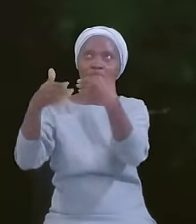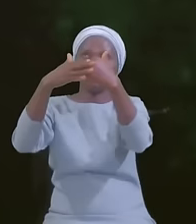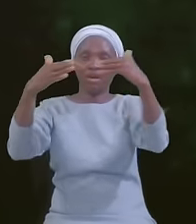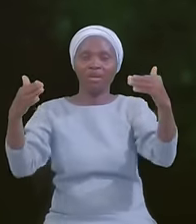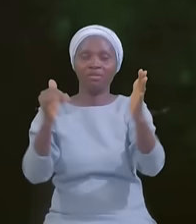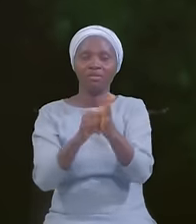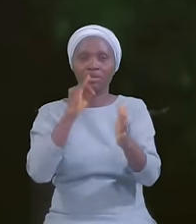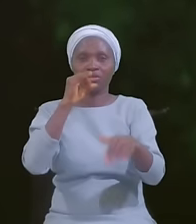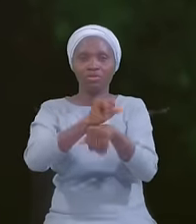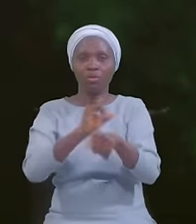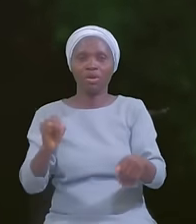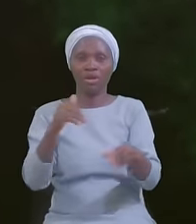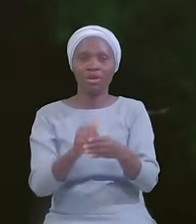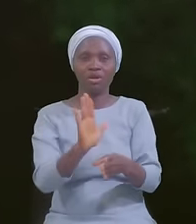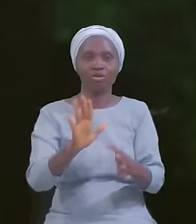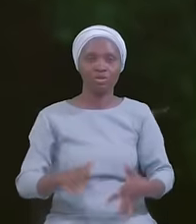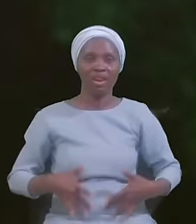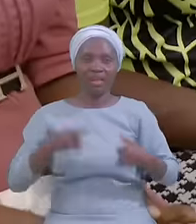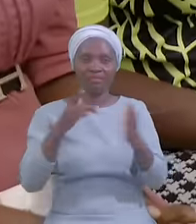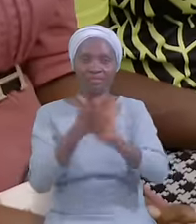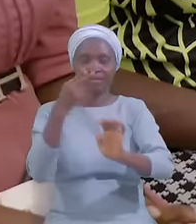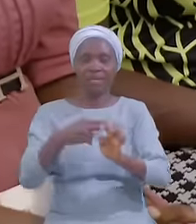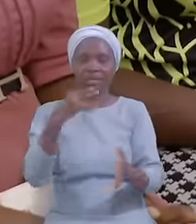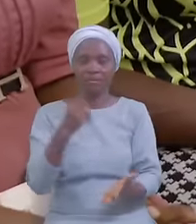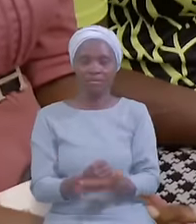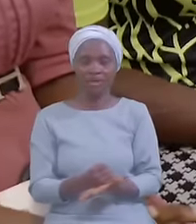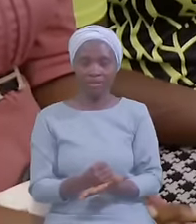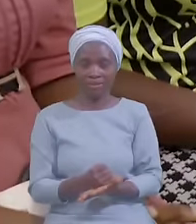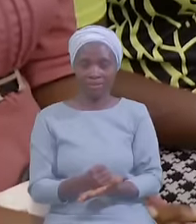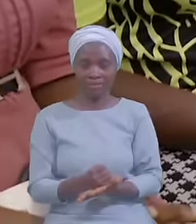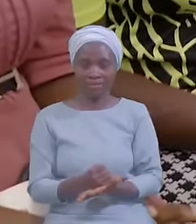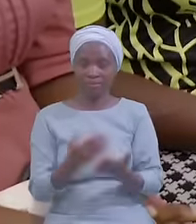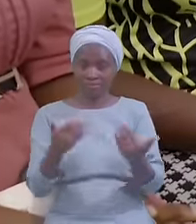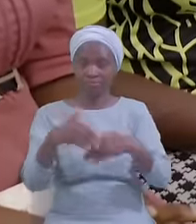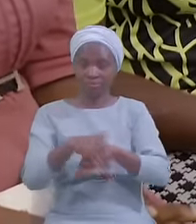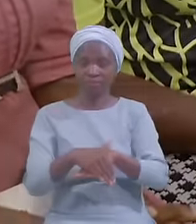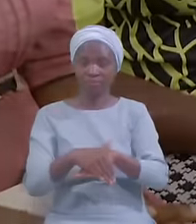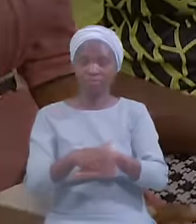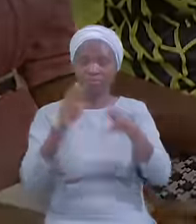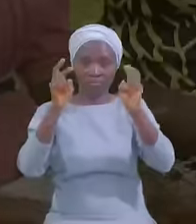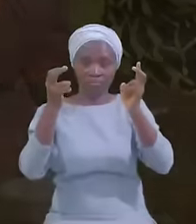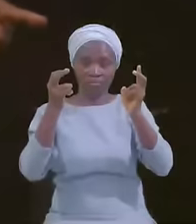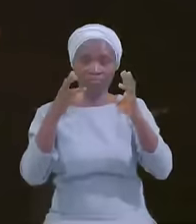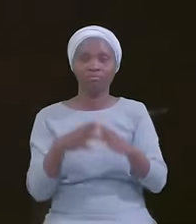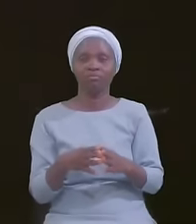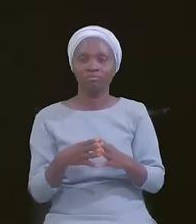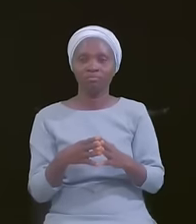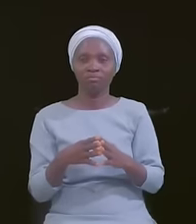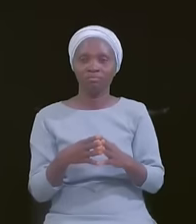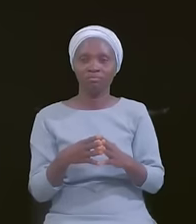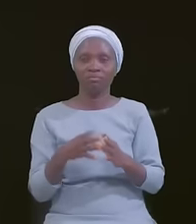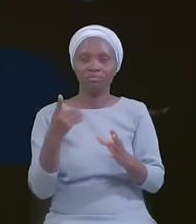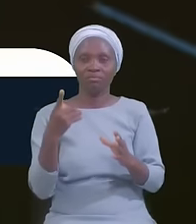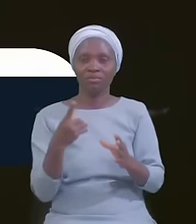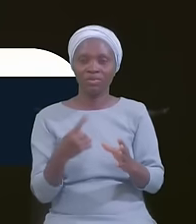and working in your life in Jesus' name. Tonight I'm talking to you on the acts and